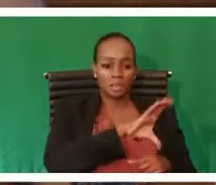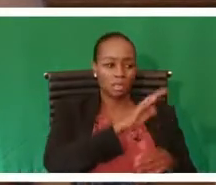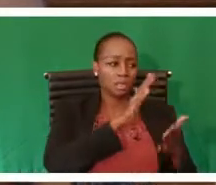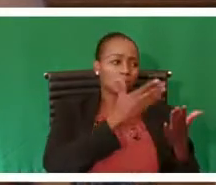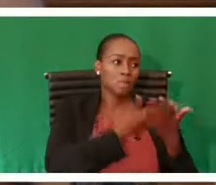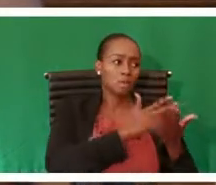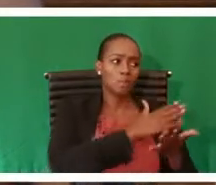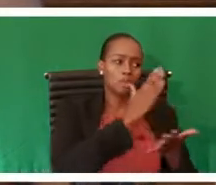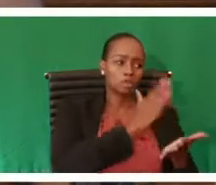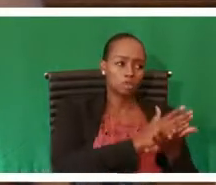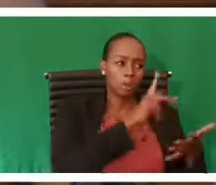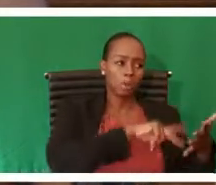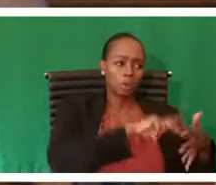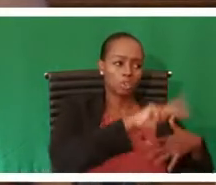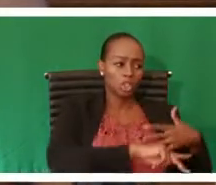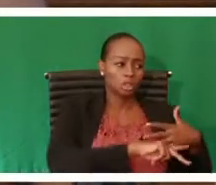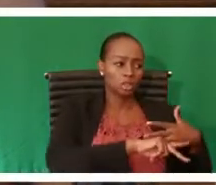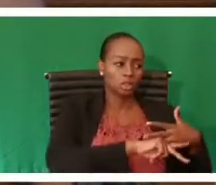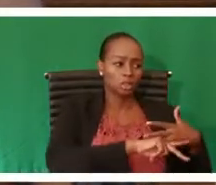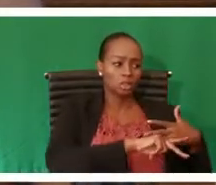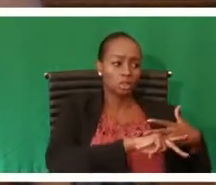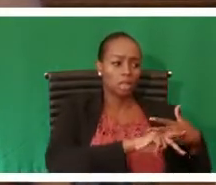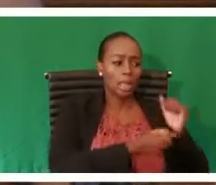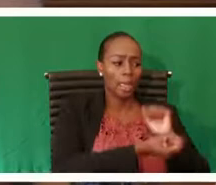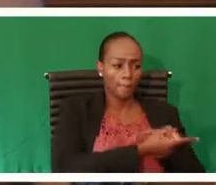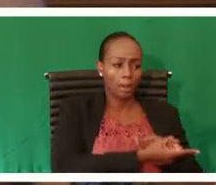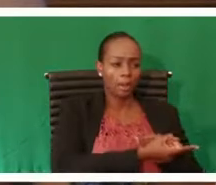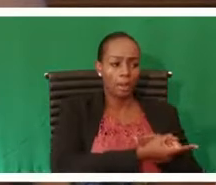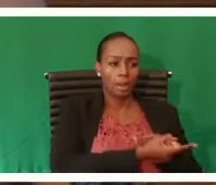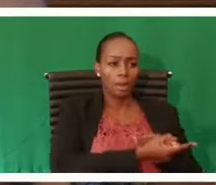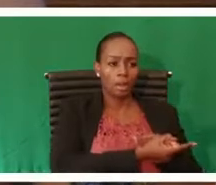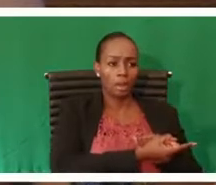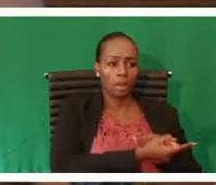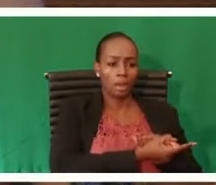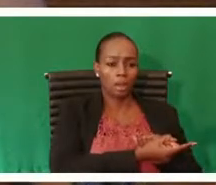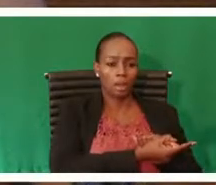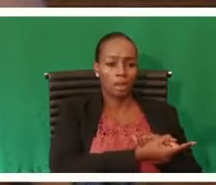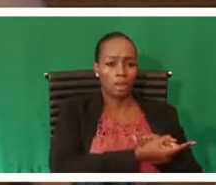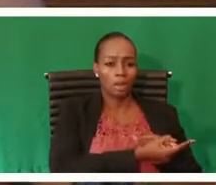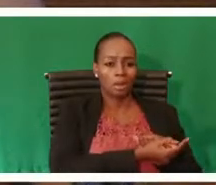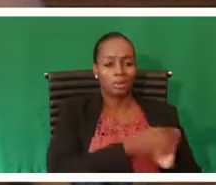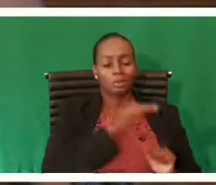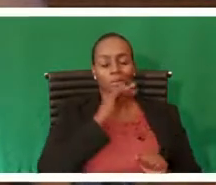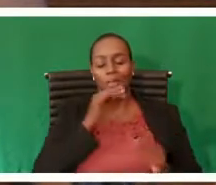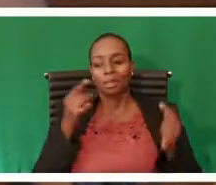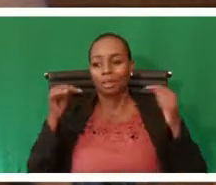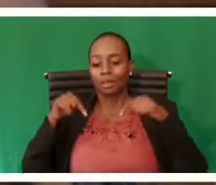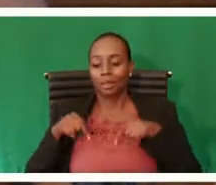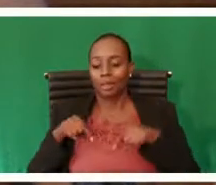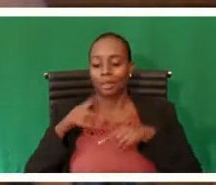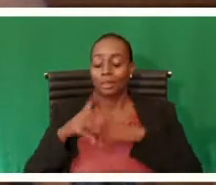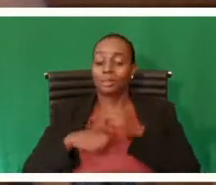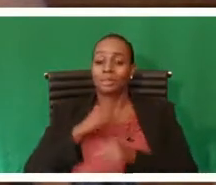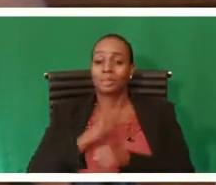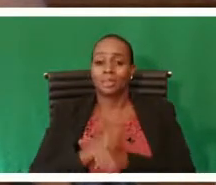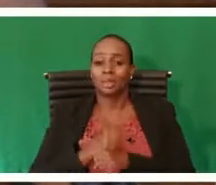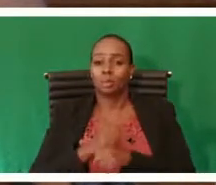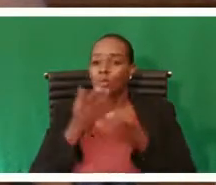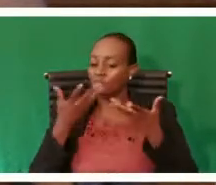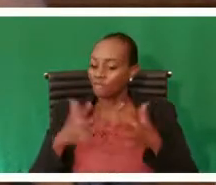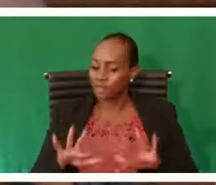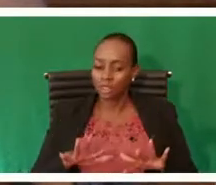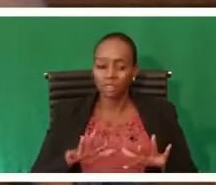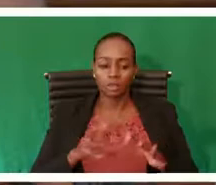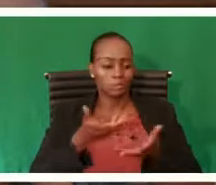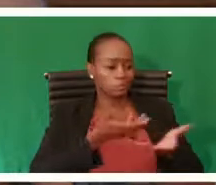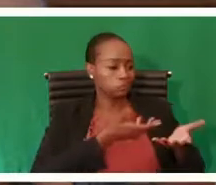that these projects debate? So this year, we have discussed with MECs and issued